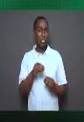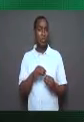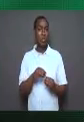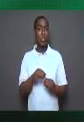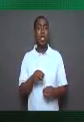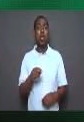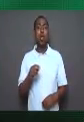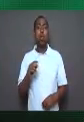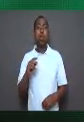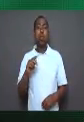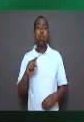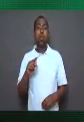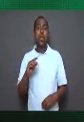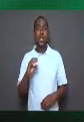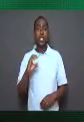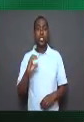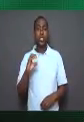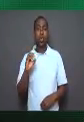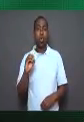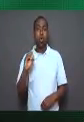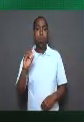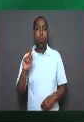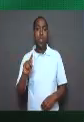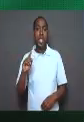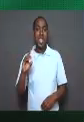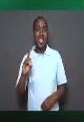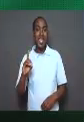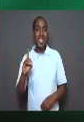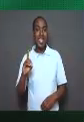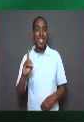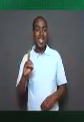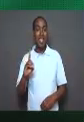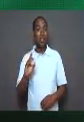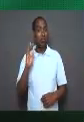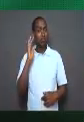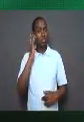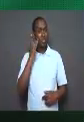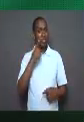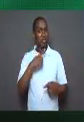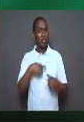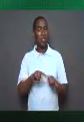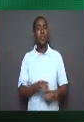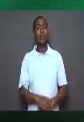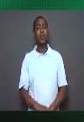pulmonary disease, or COPD, from tar buildup.